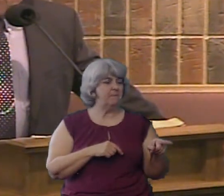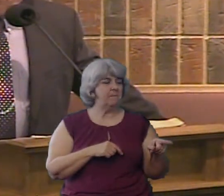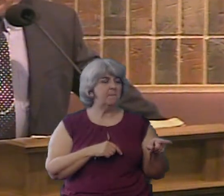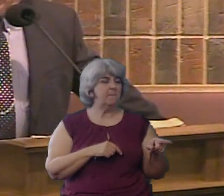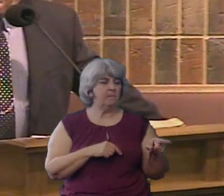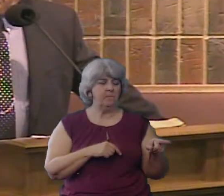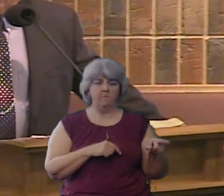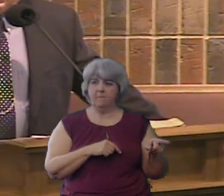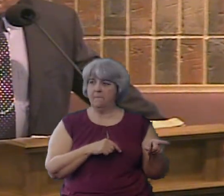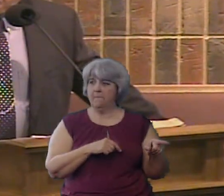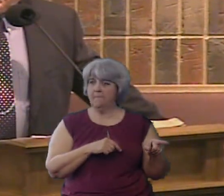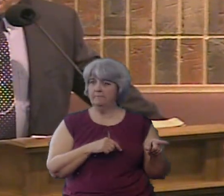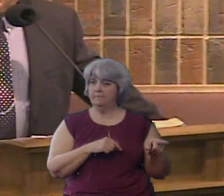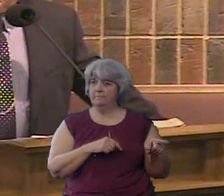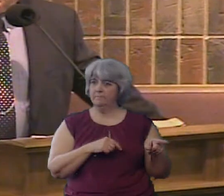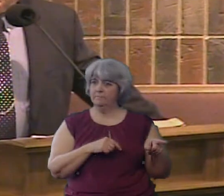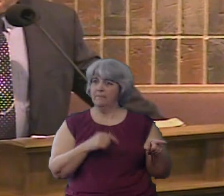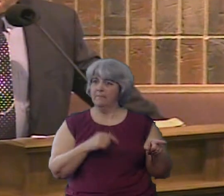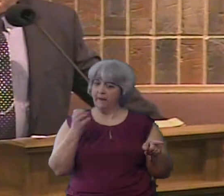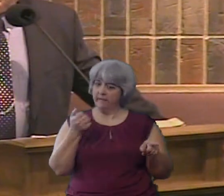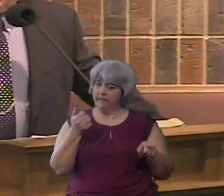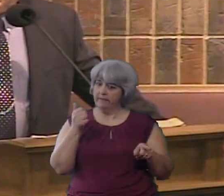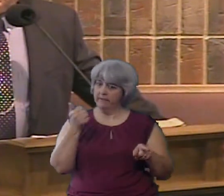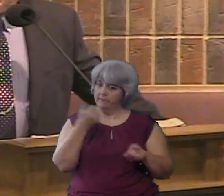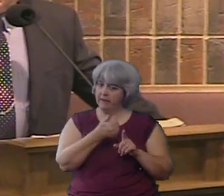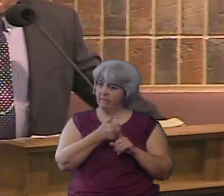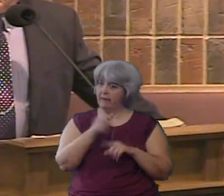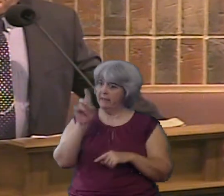Peter who would write part of the Scriptures.